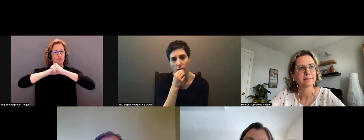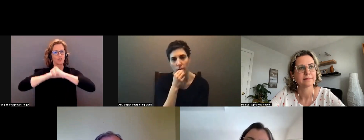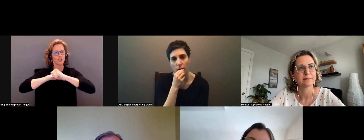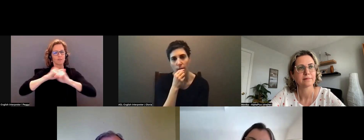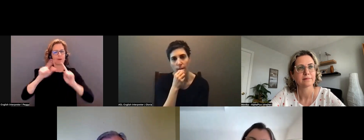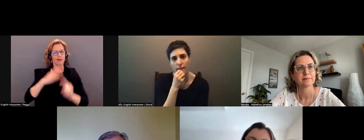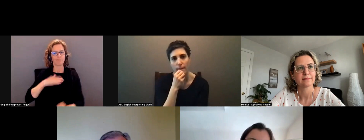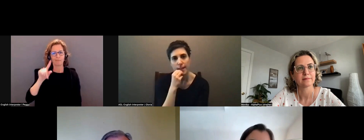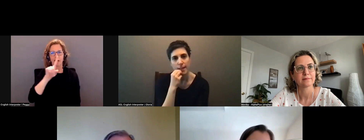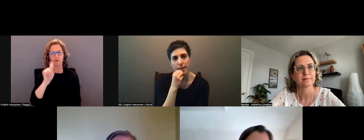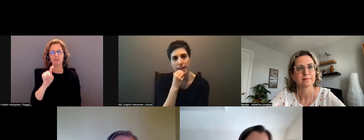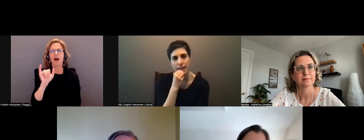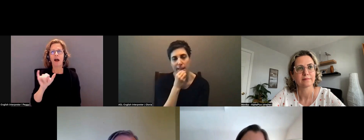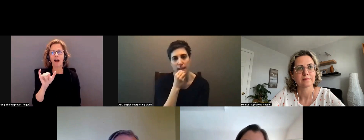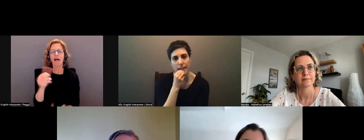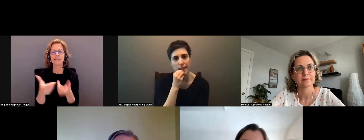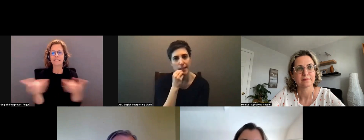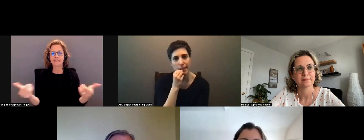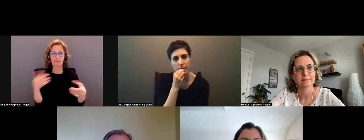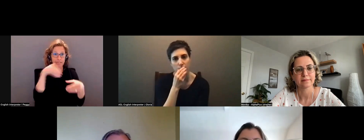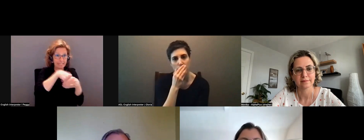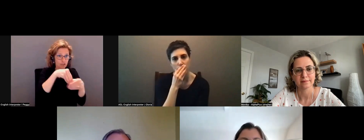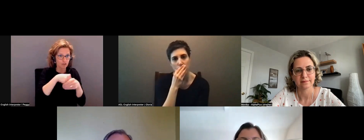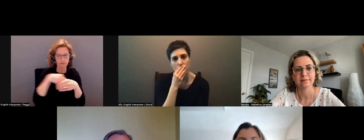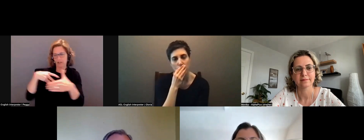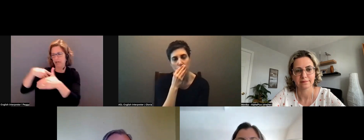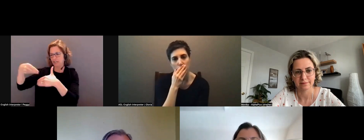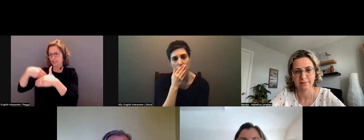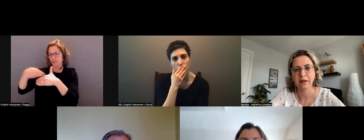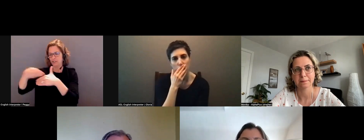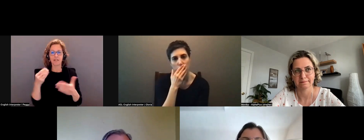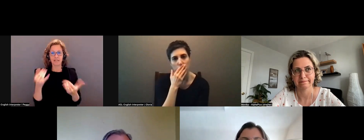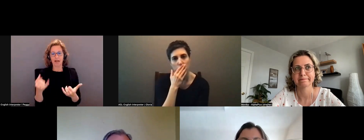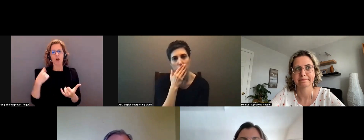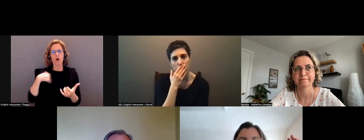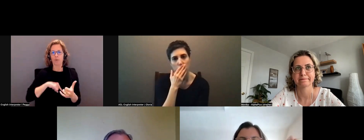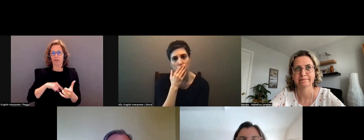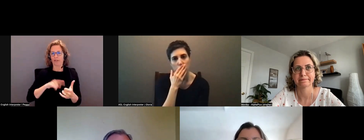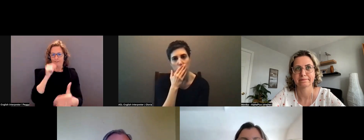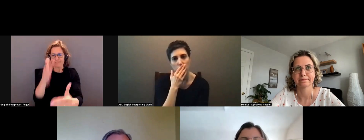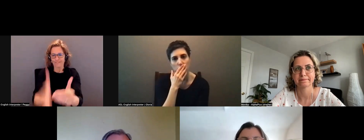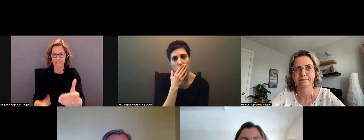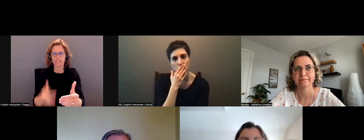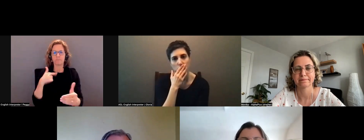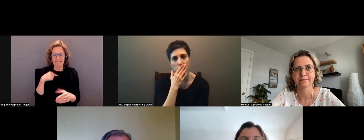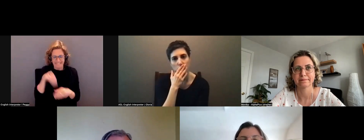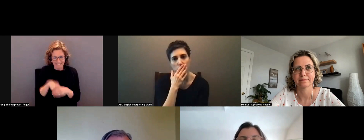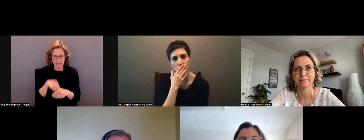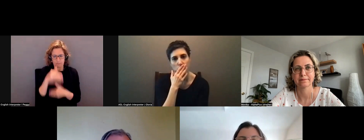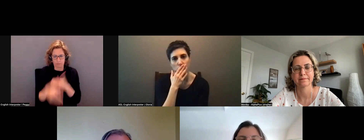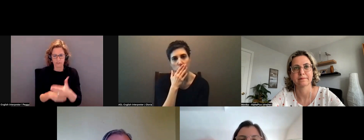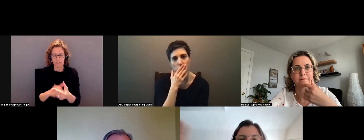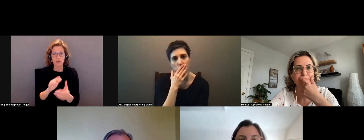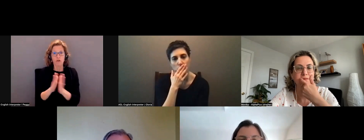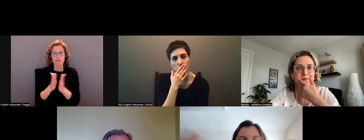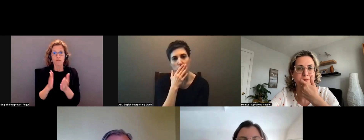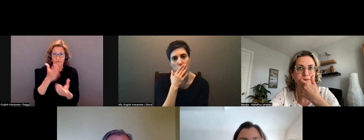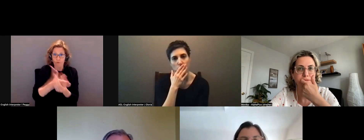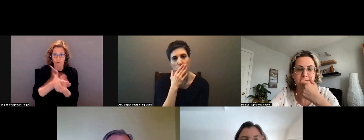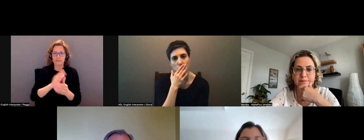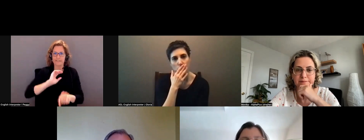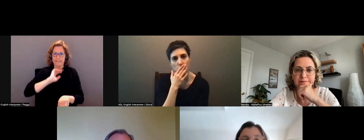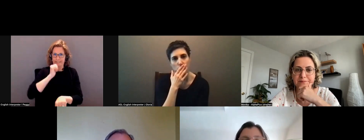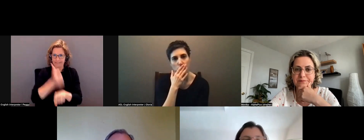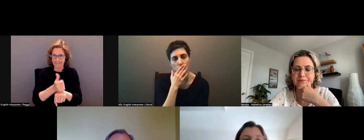the internal thing is important, and we're just in the process now. So we've got the folders set up, and